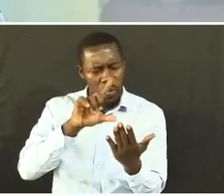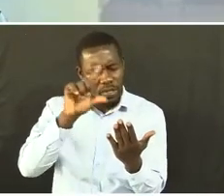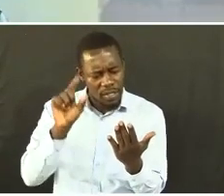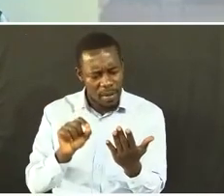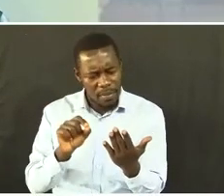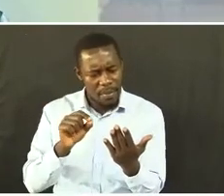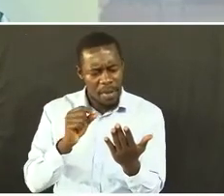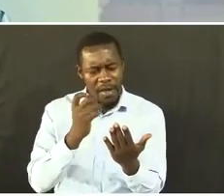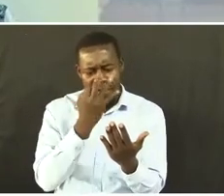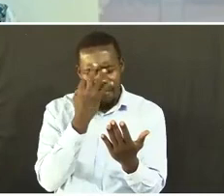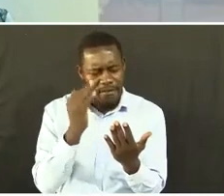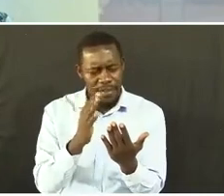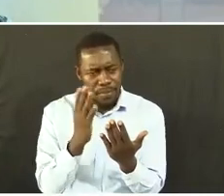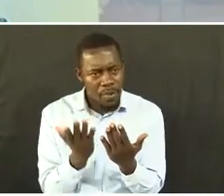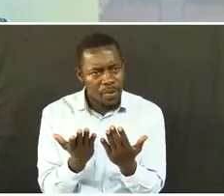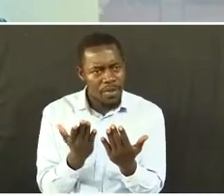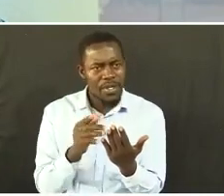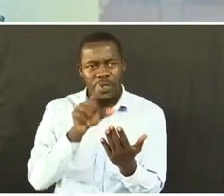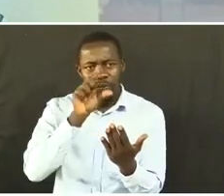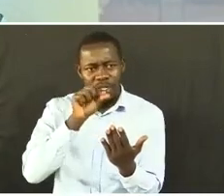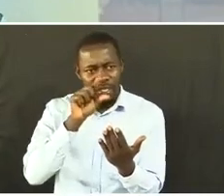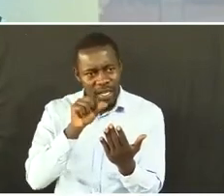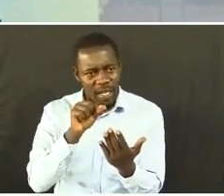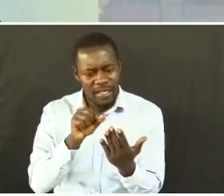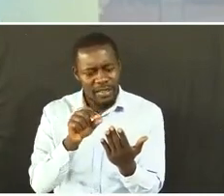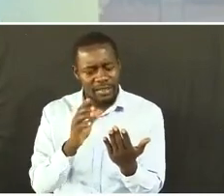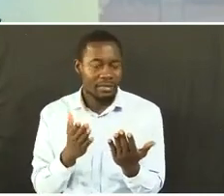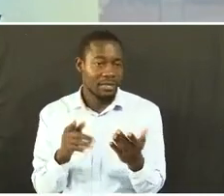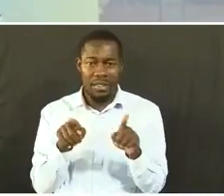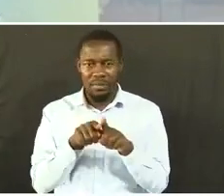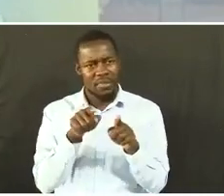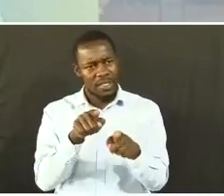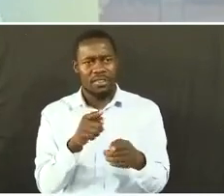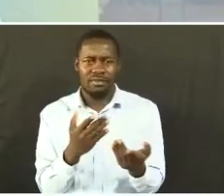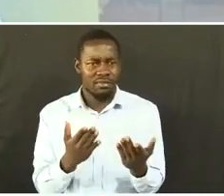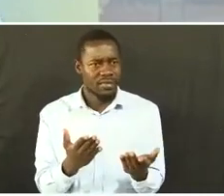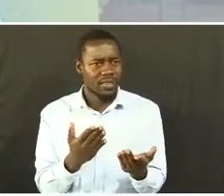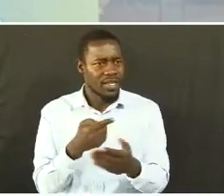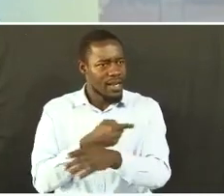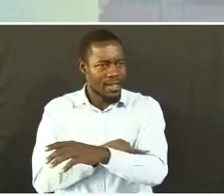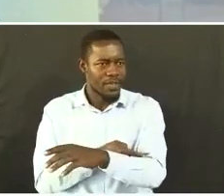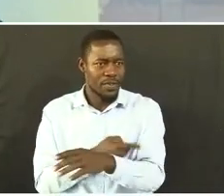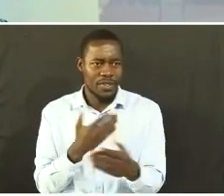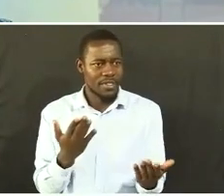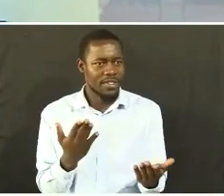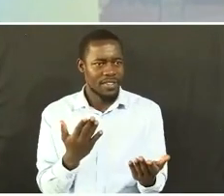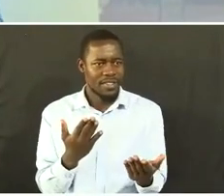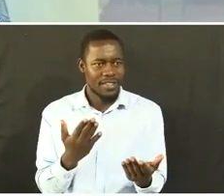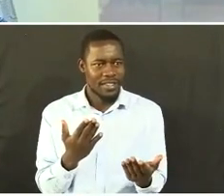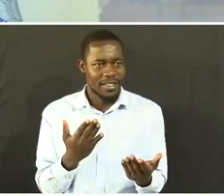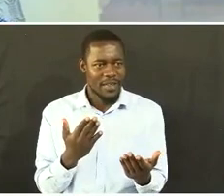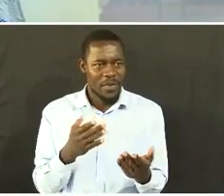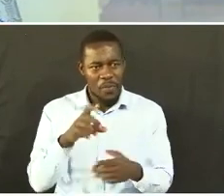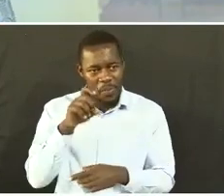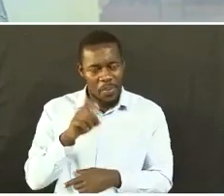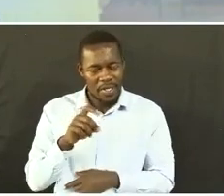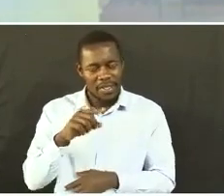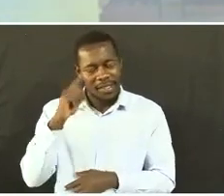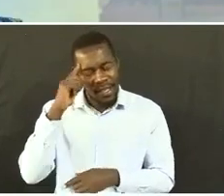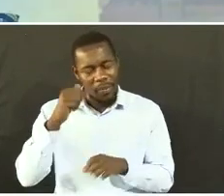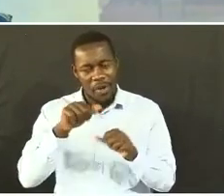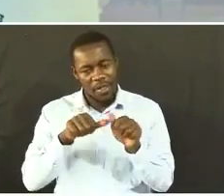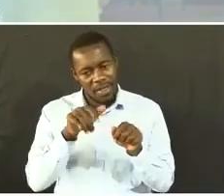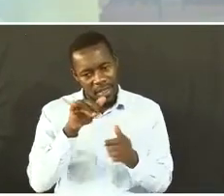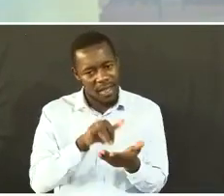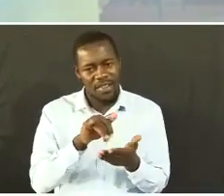Facebook, on all these things. Even that is a form of addiction. You need to think about it. We don't just look at it in terms of